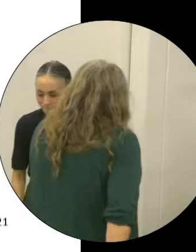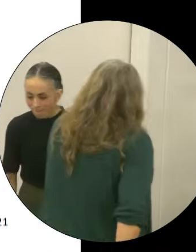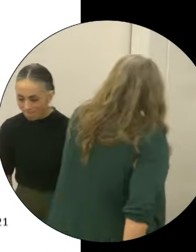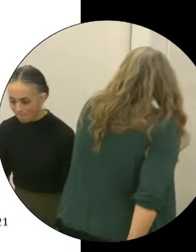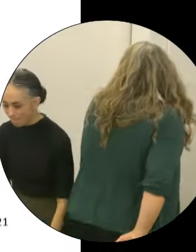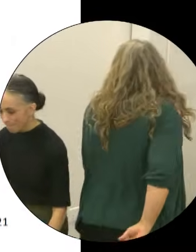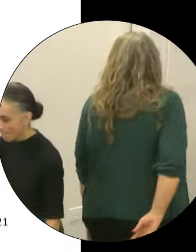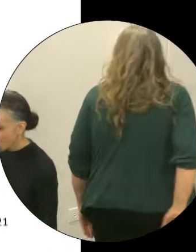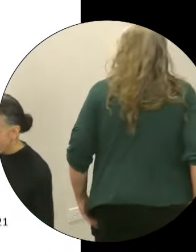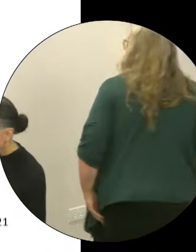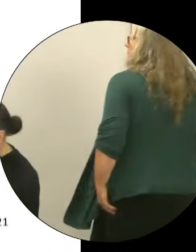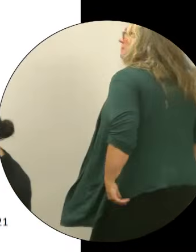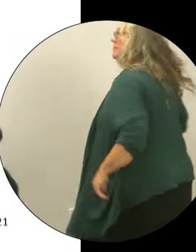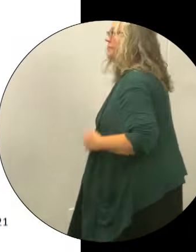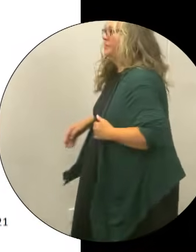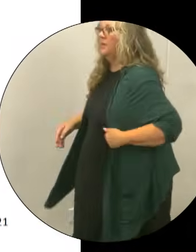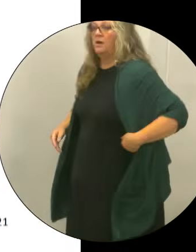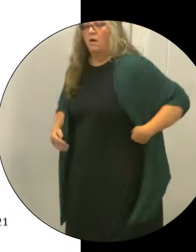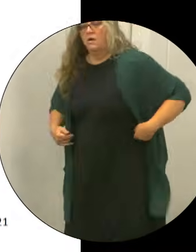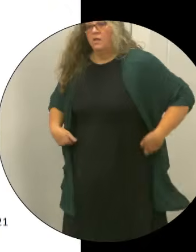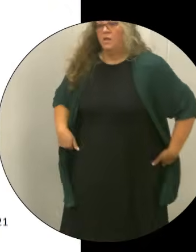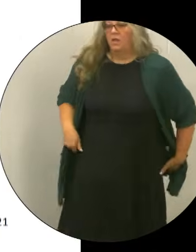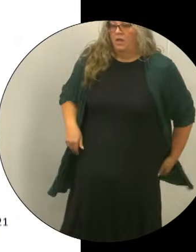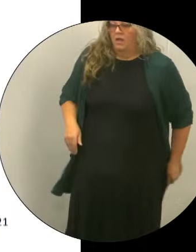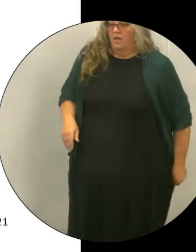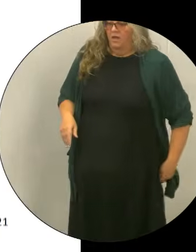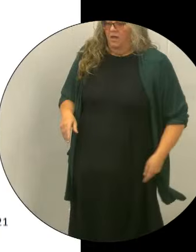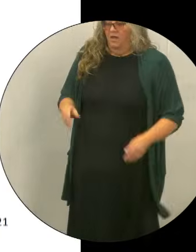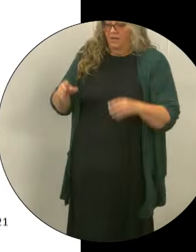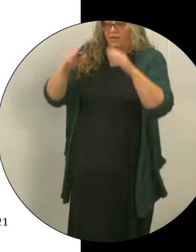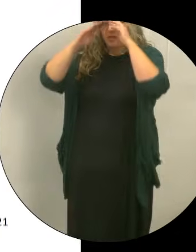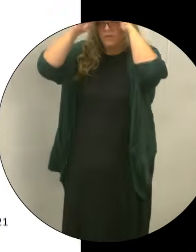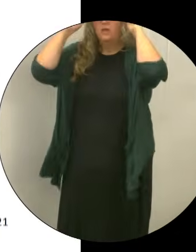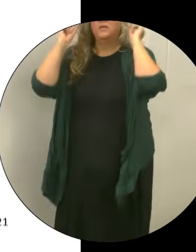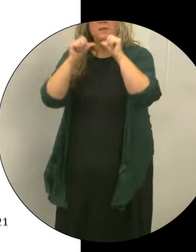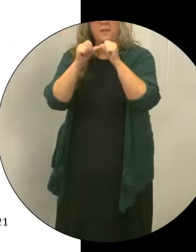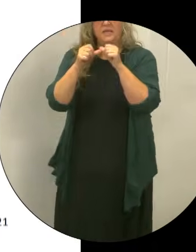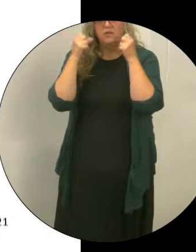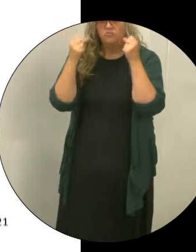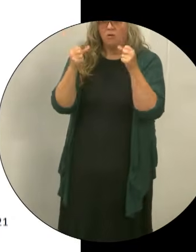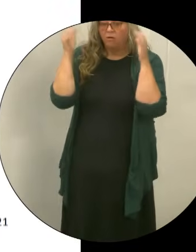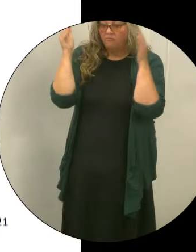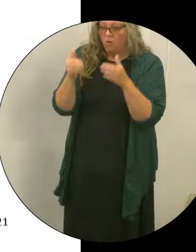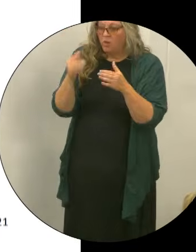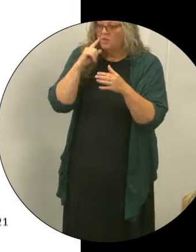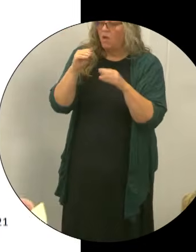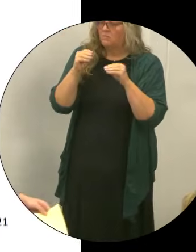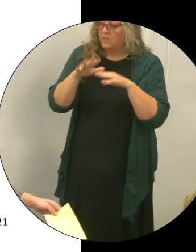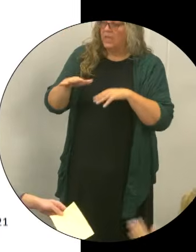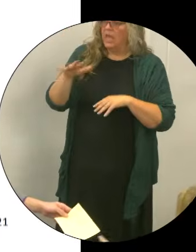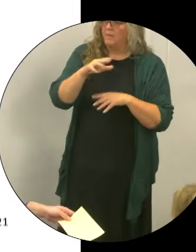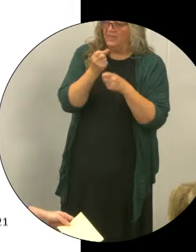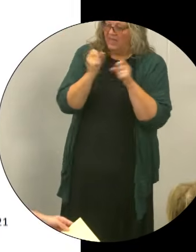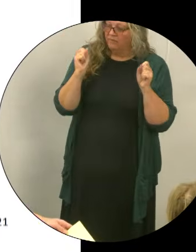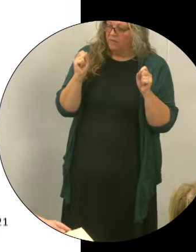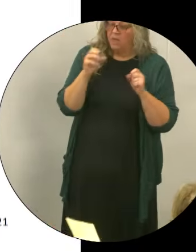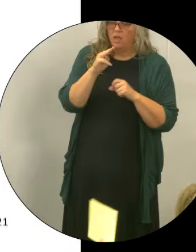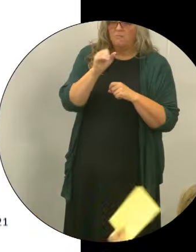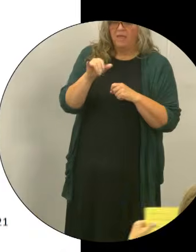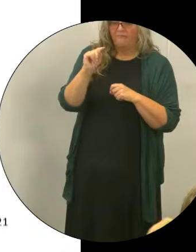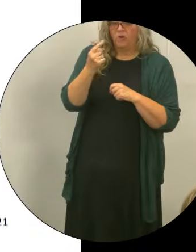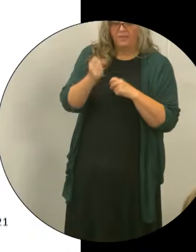We continue to shift from punitive to restorative discipline while maintaining a strong focus on campus safety. As of May 1st of